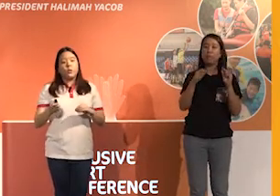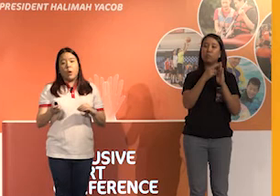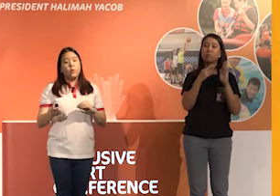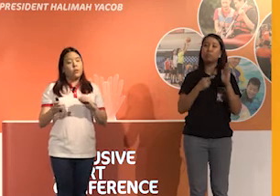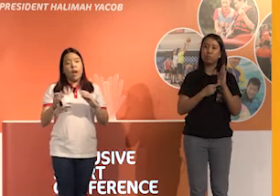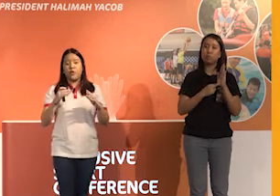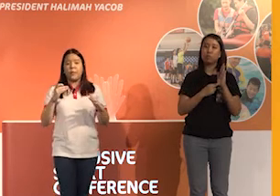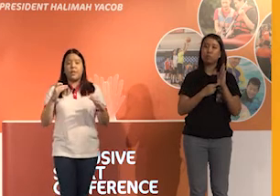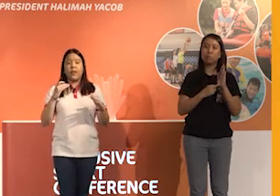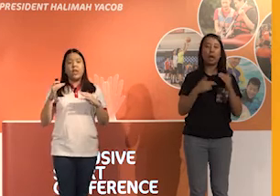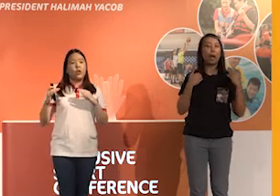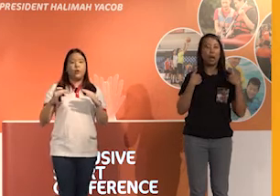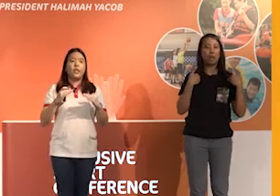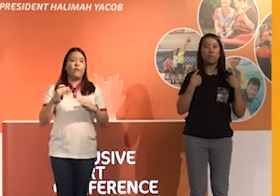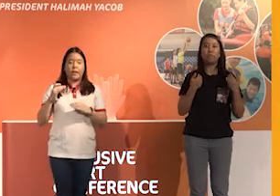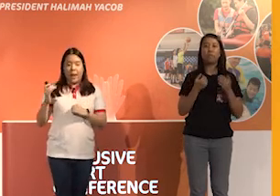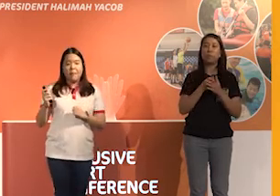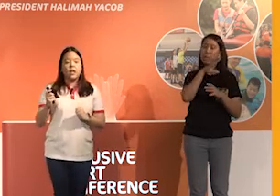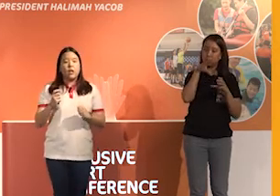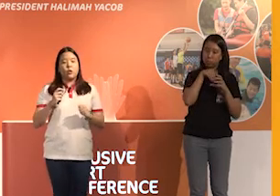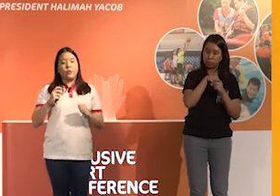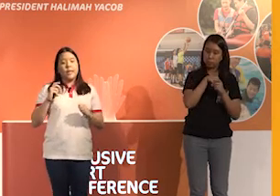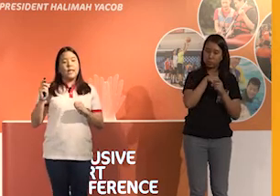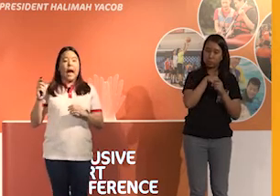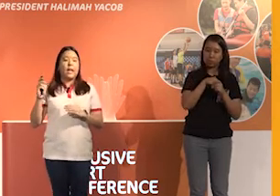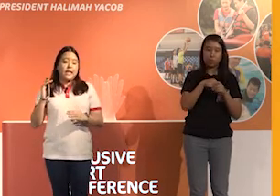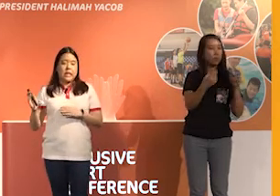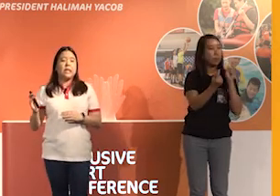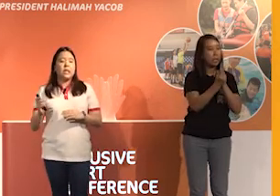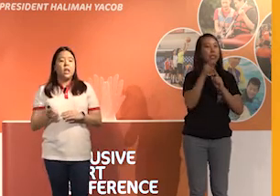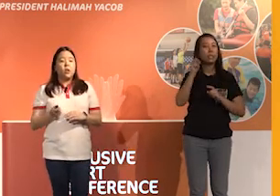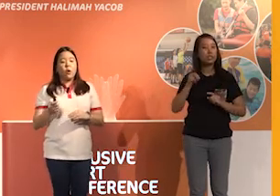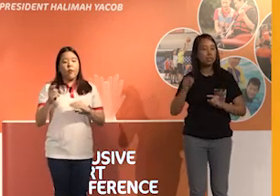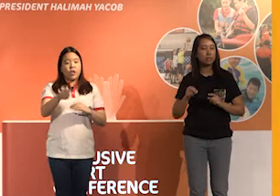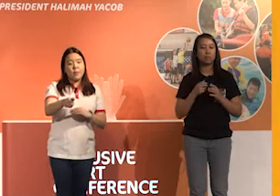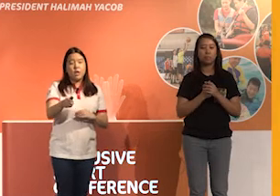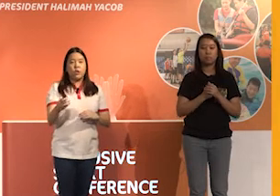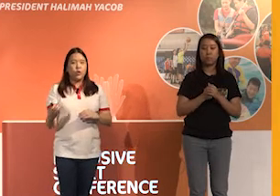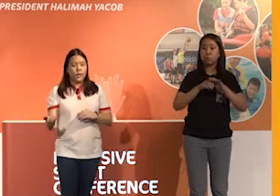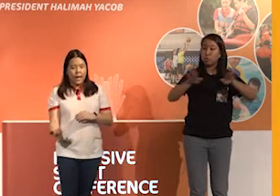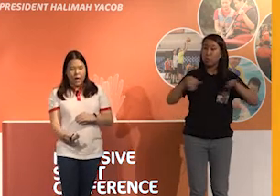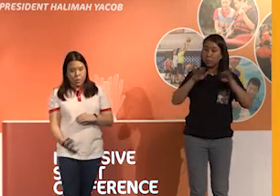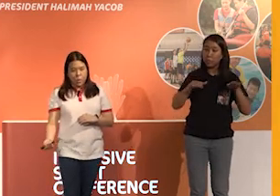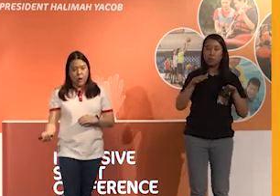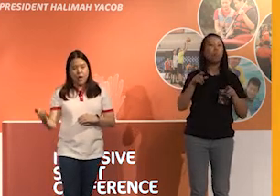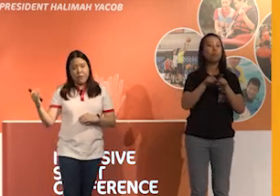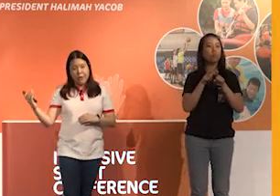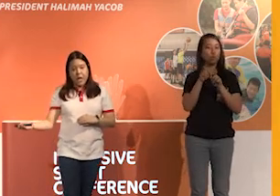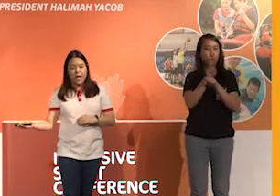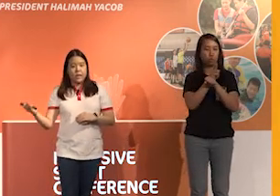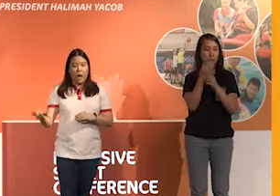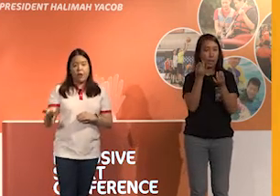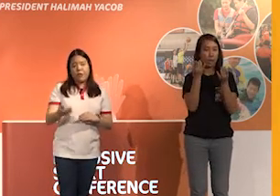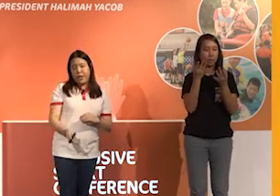So you have to be very inclusive for them to meet their needs. So for Jimmy, we'll use the light also.